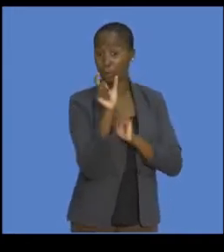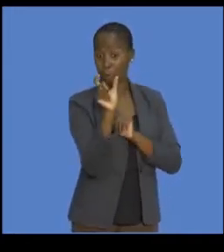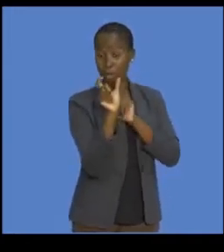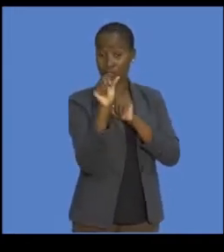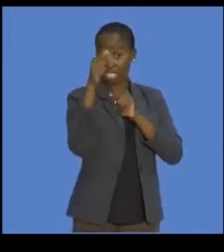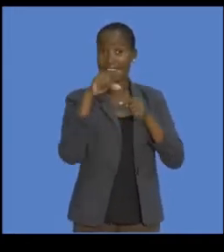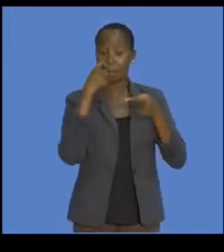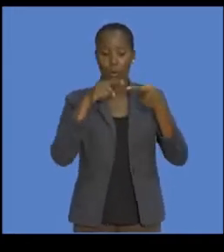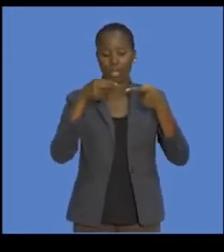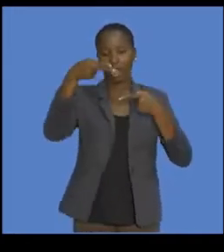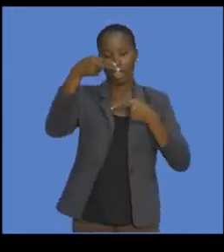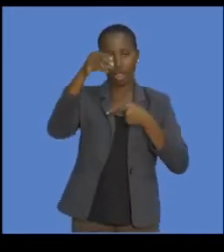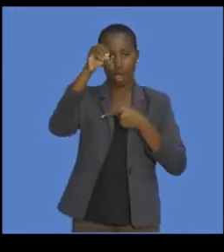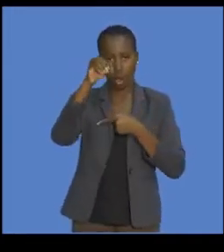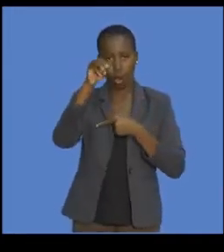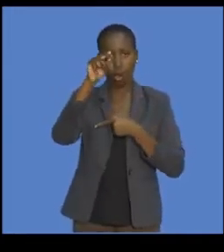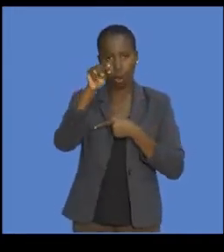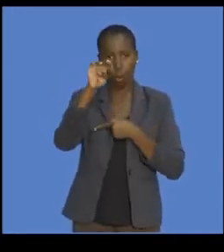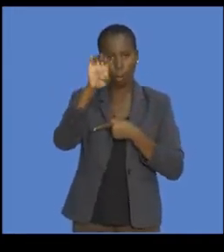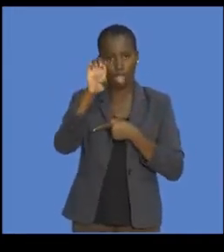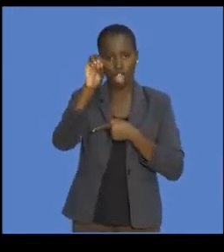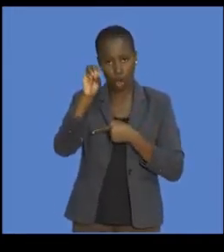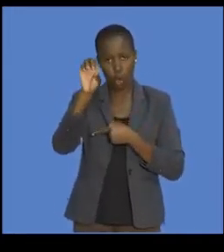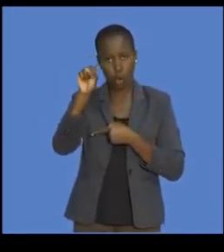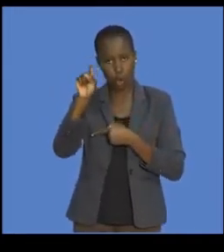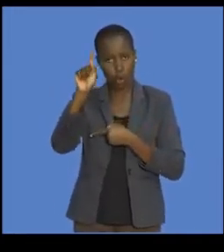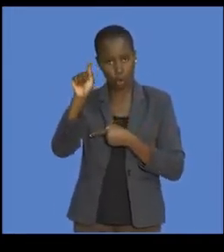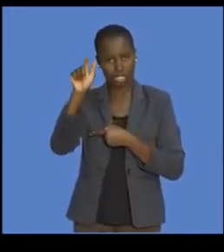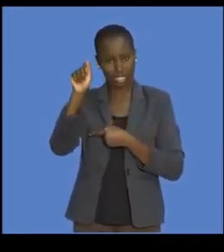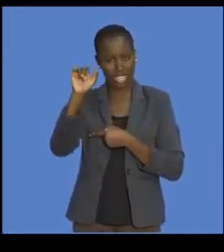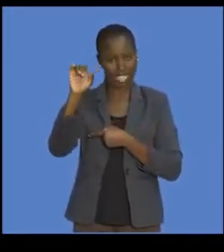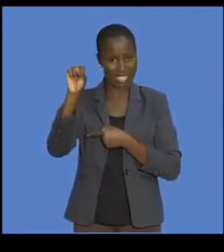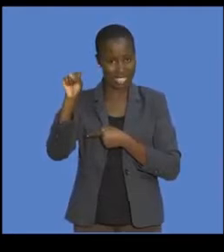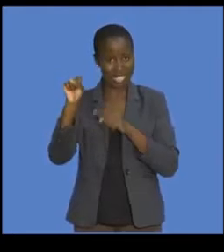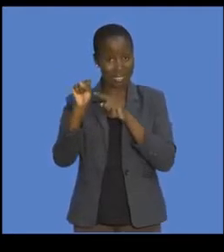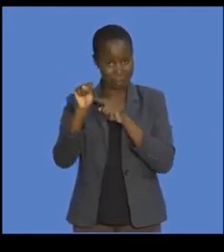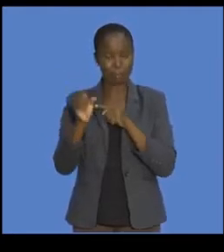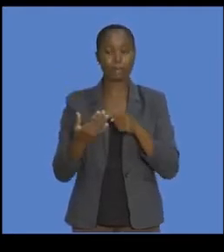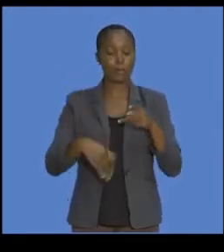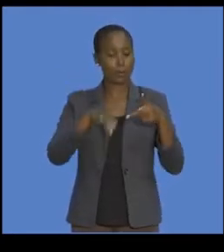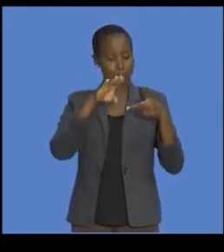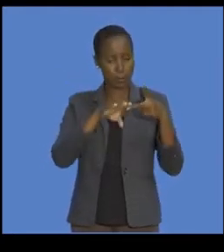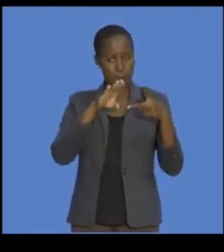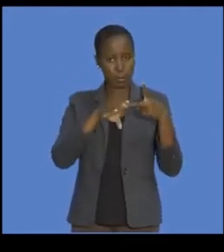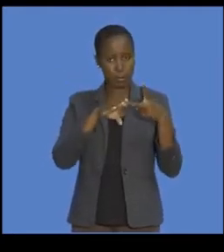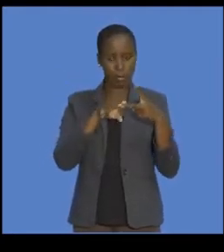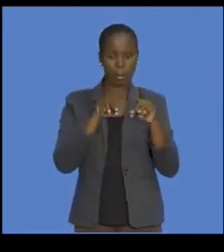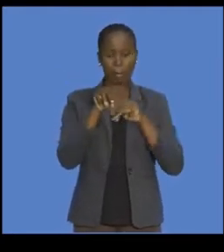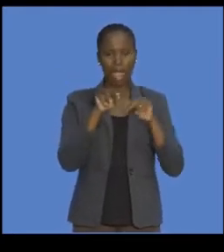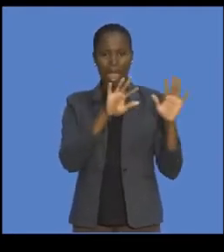is homeostasis. The next concept we're going to look at is the mechanism of negative